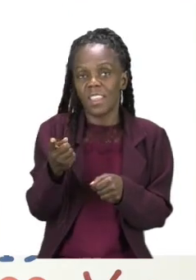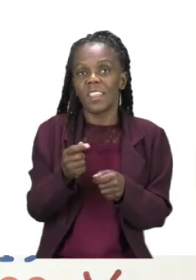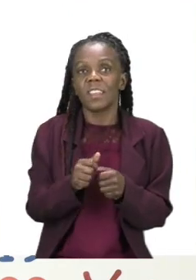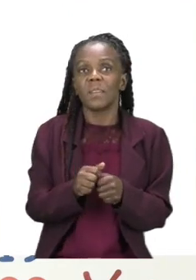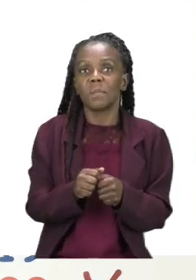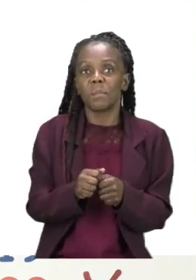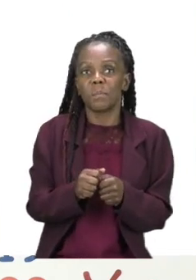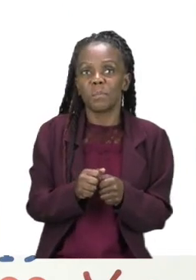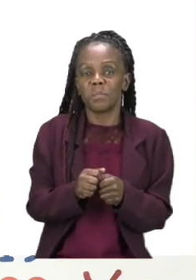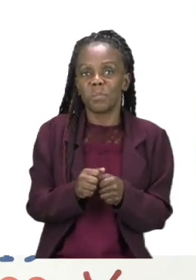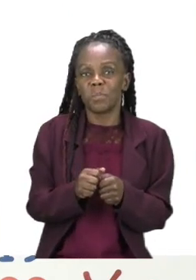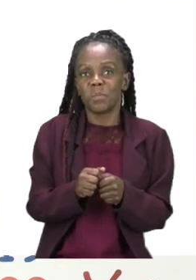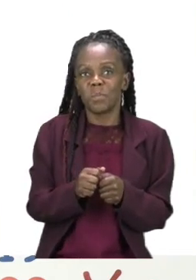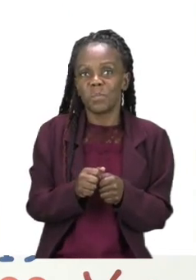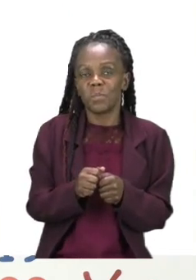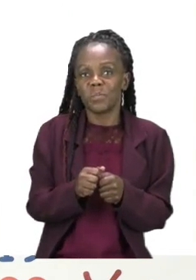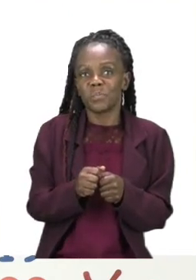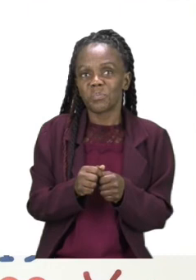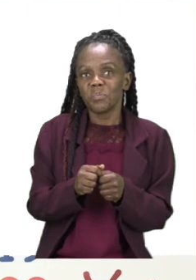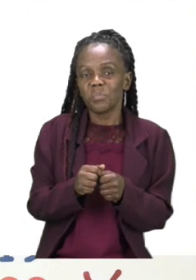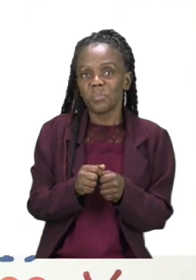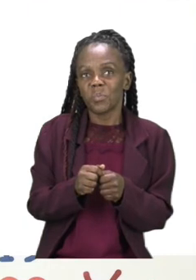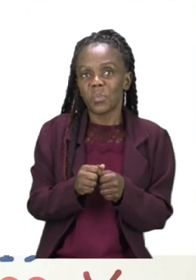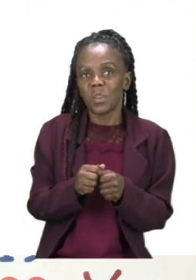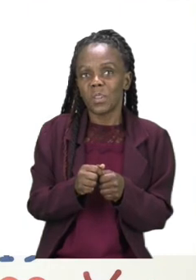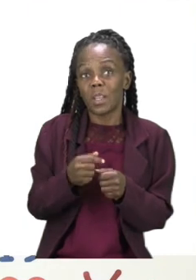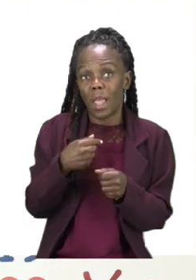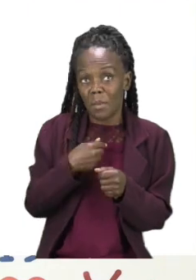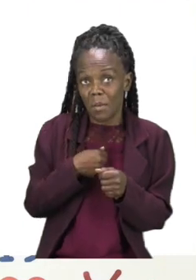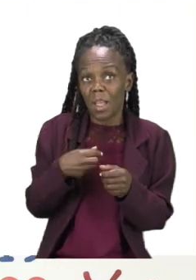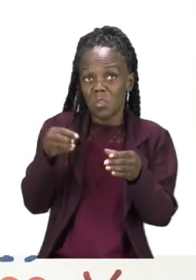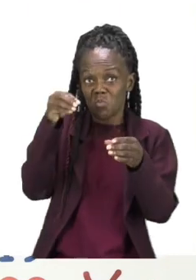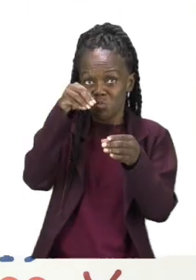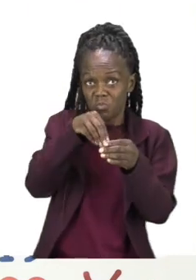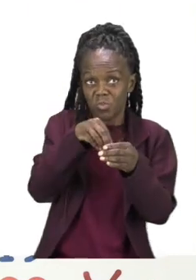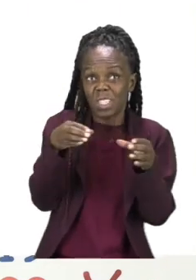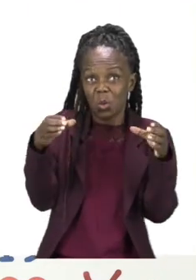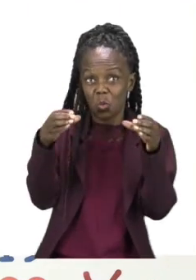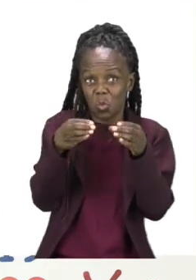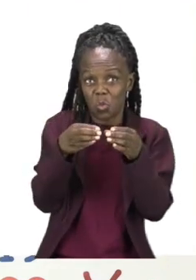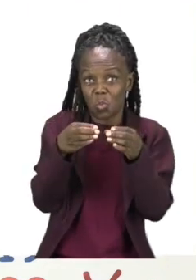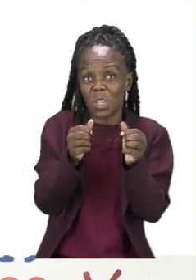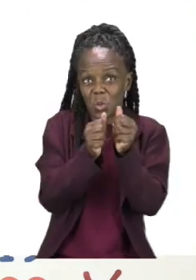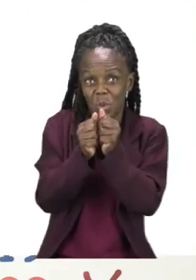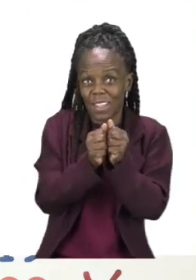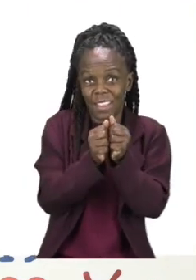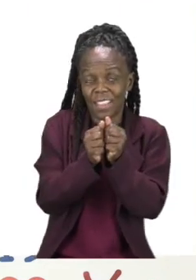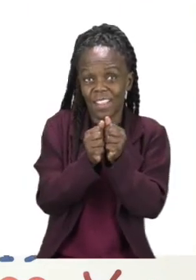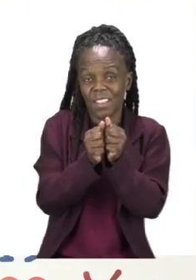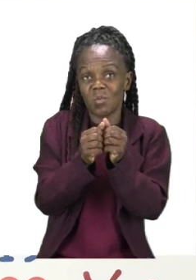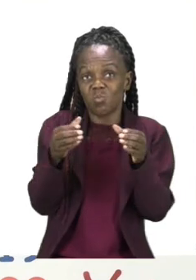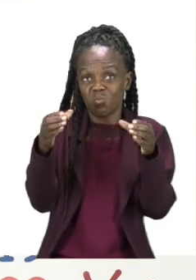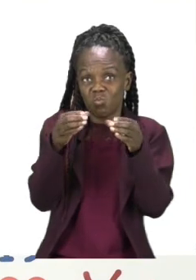They. But if we are a part of that group, we point to everyone in that